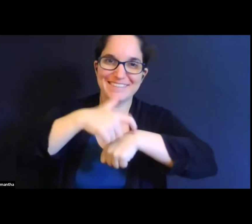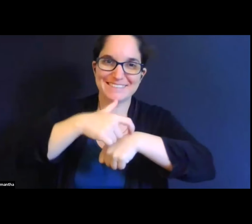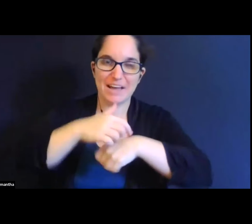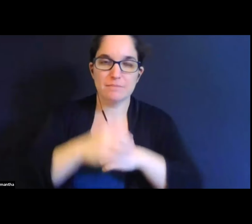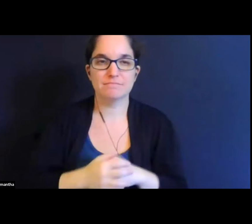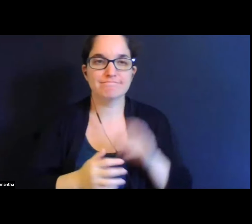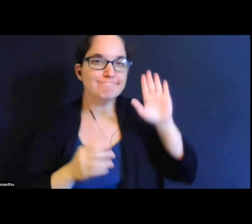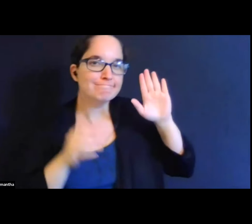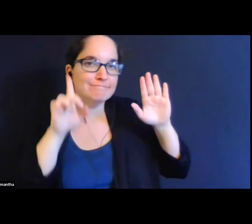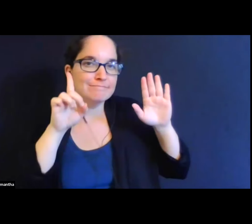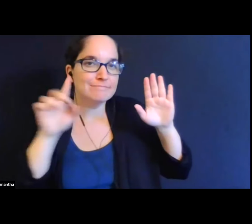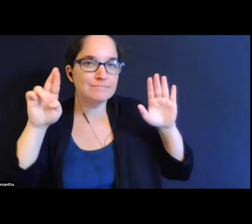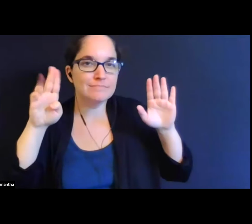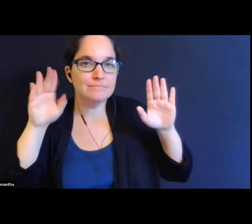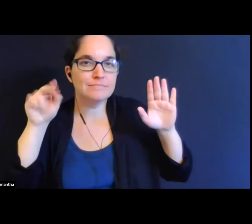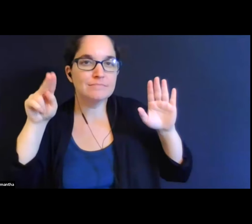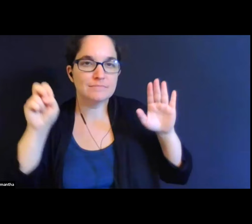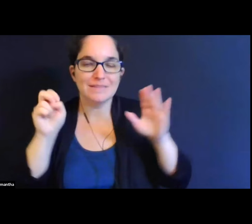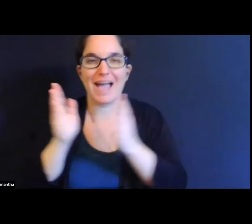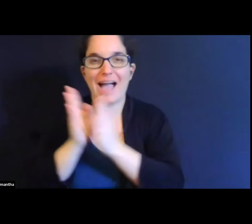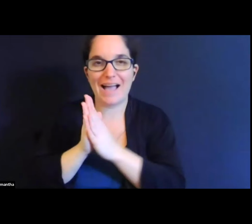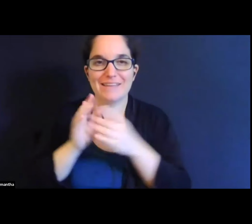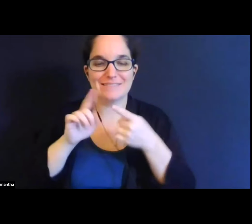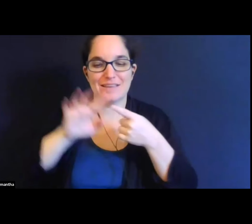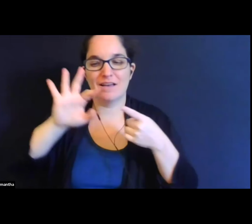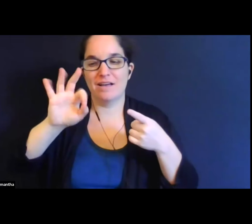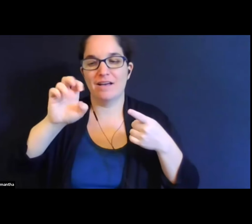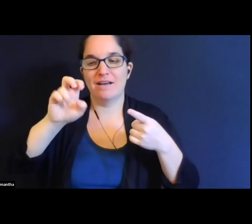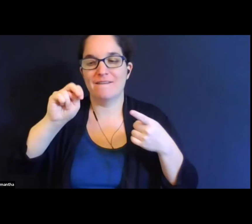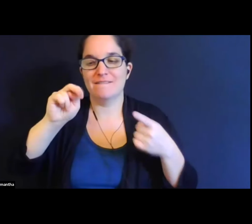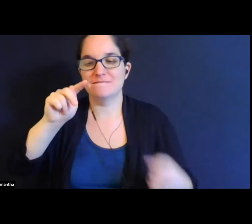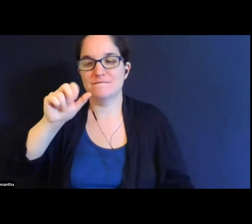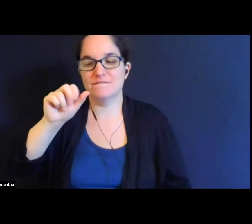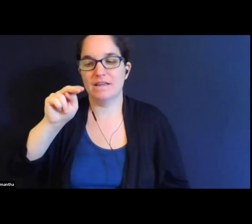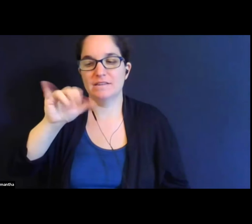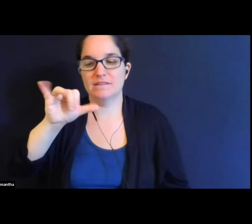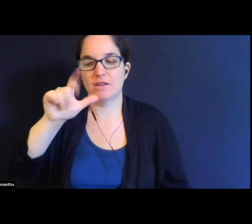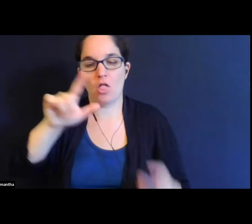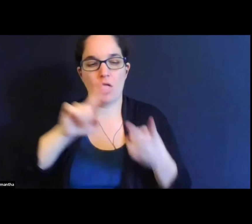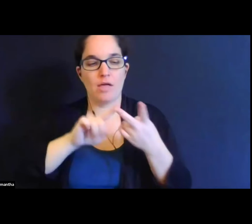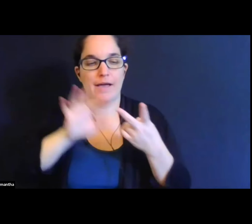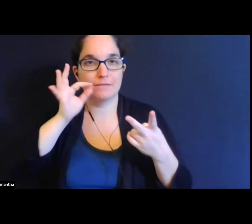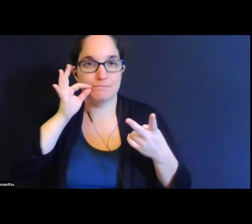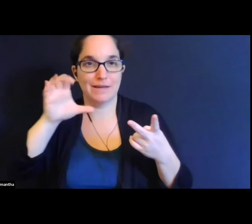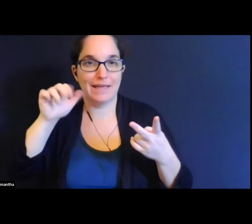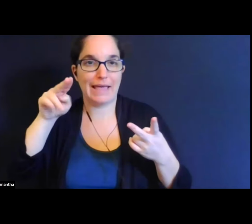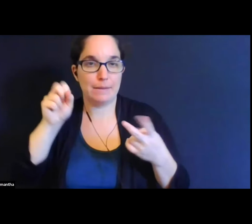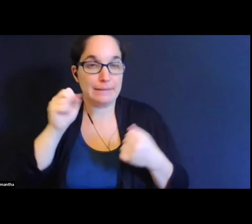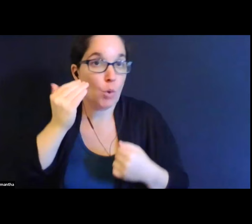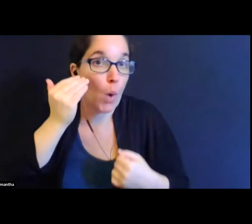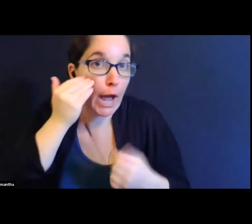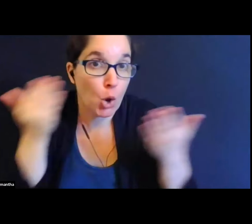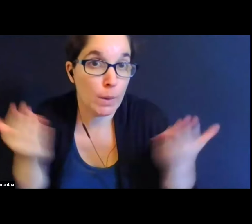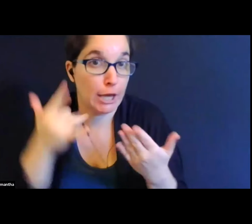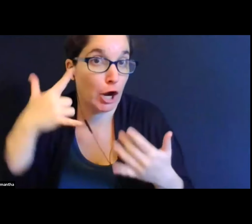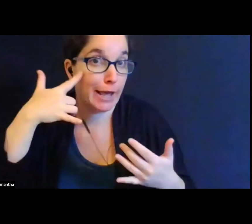Sharon, I got a question about the fentanyl and cannabis. We are, so at least in California, I haven't seen all the data across the